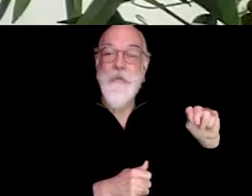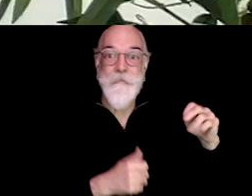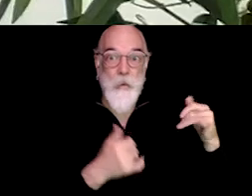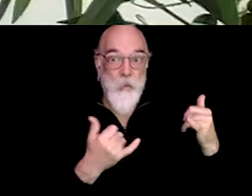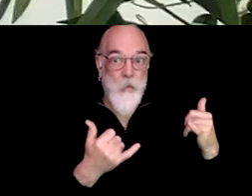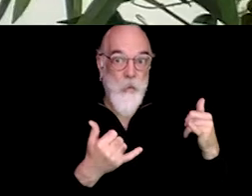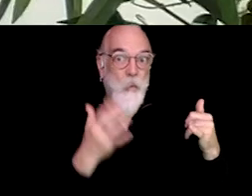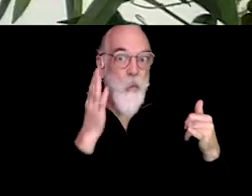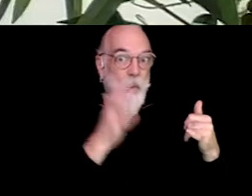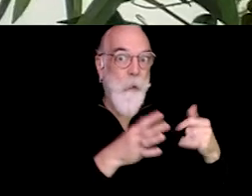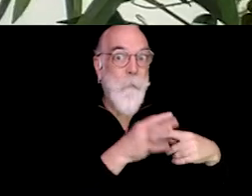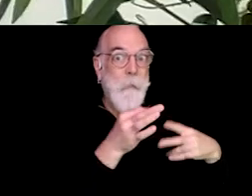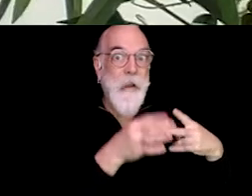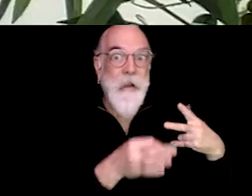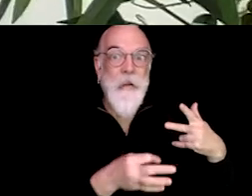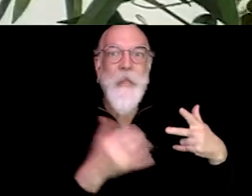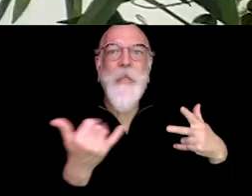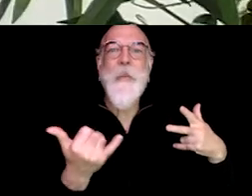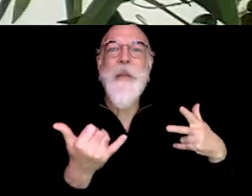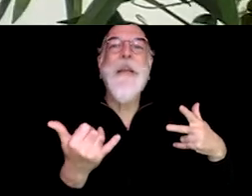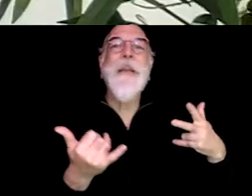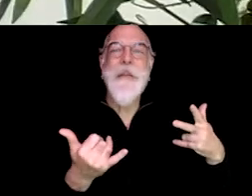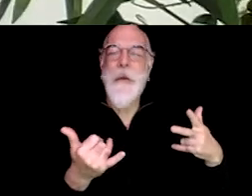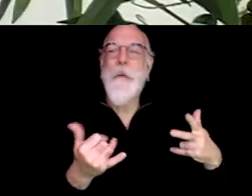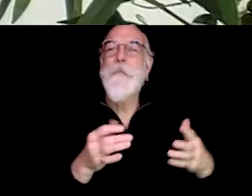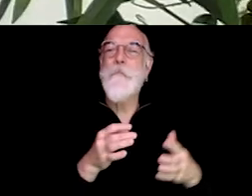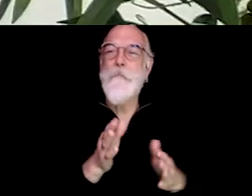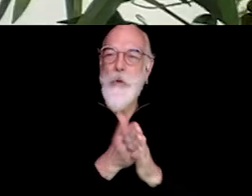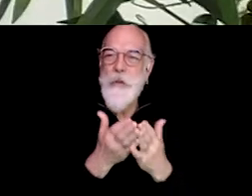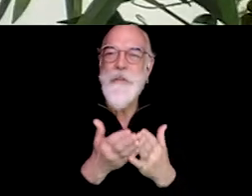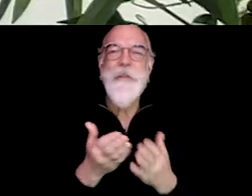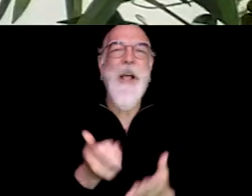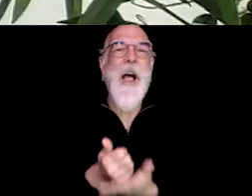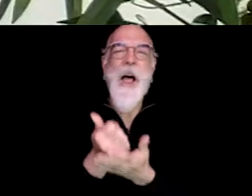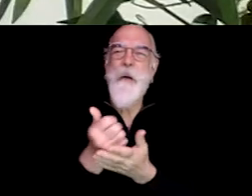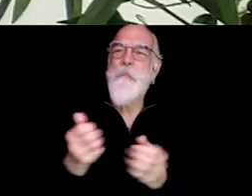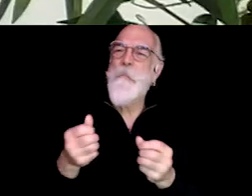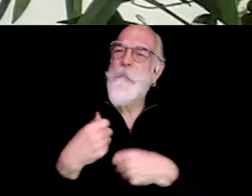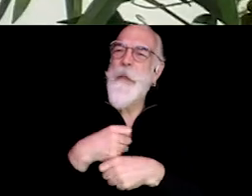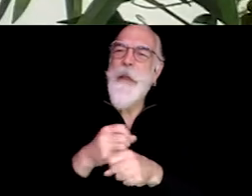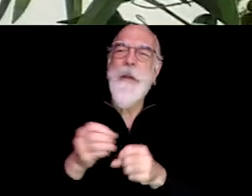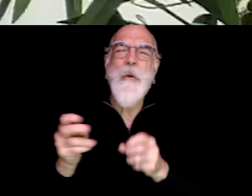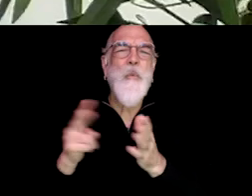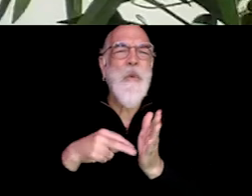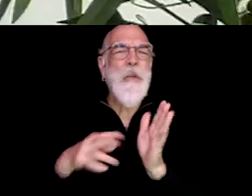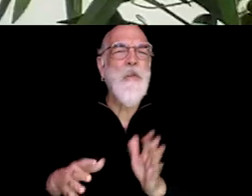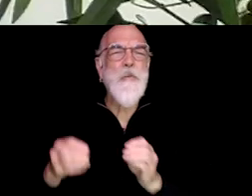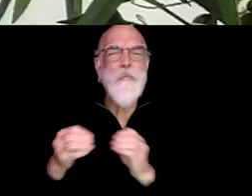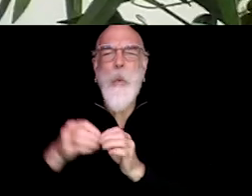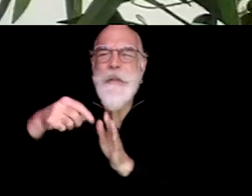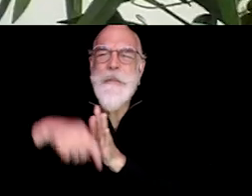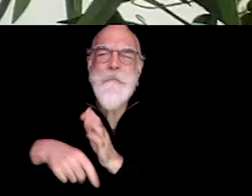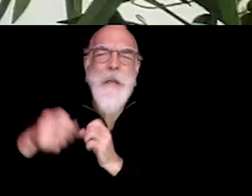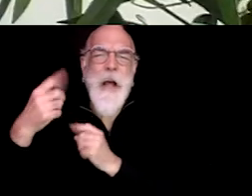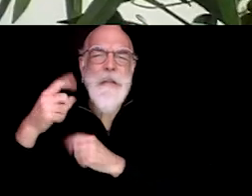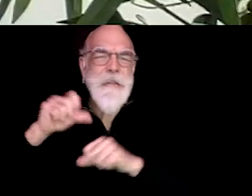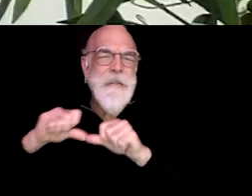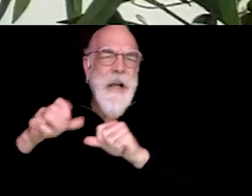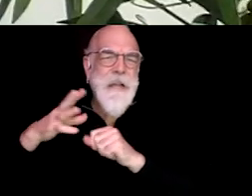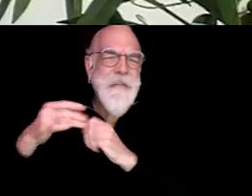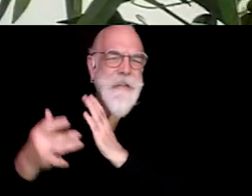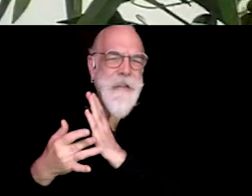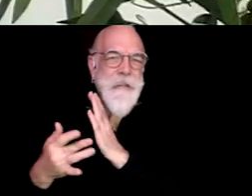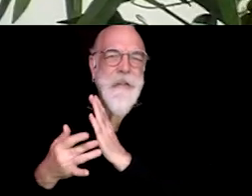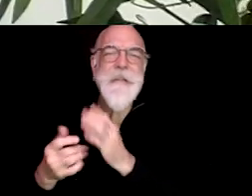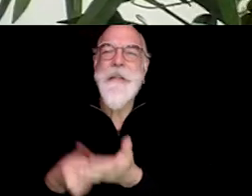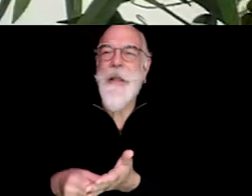exceptional books across genres to deepen readers' understanding of science and technology with a focus on work that highlights the diversity of voices